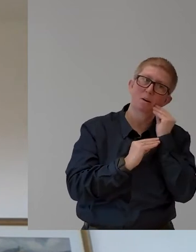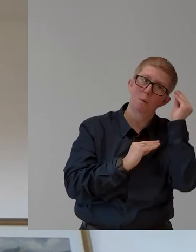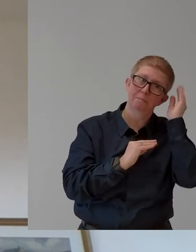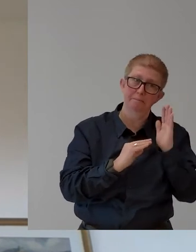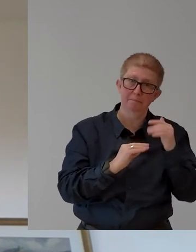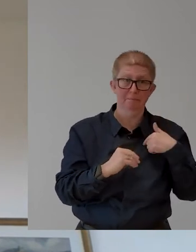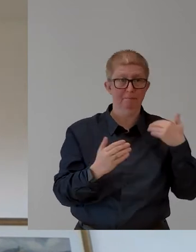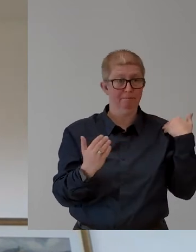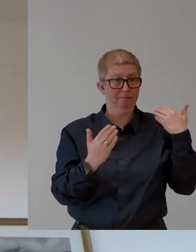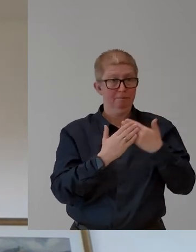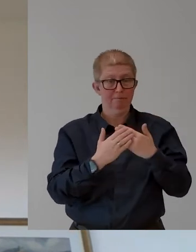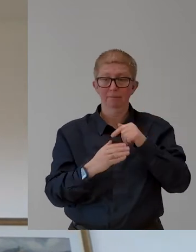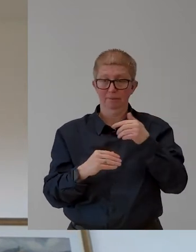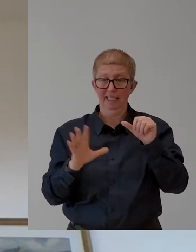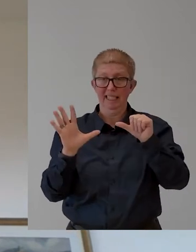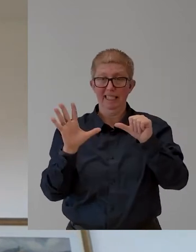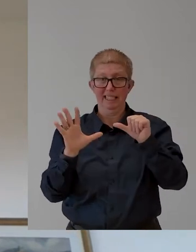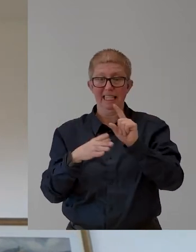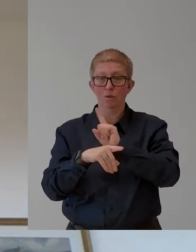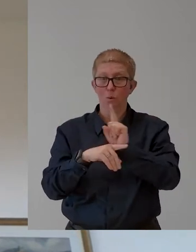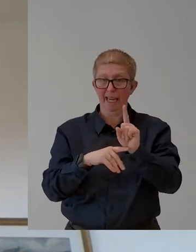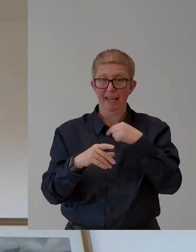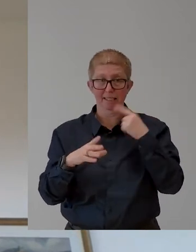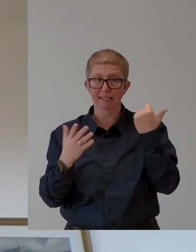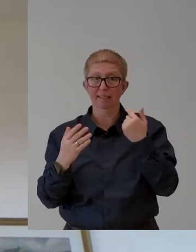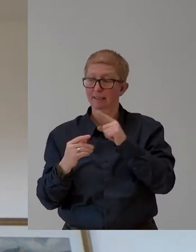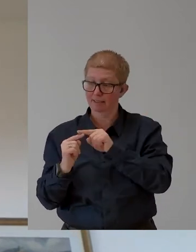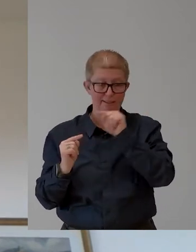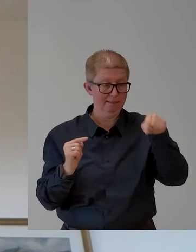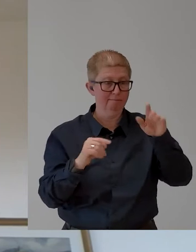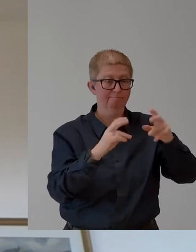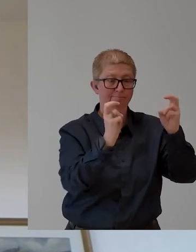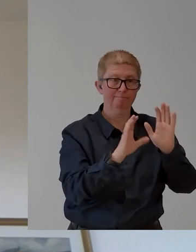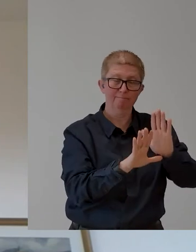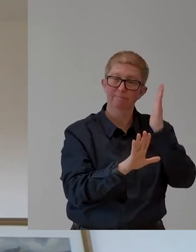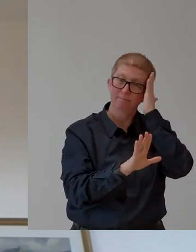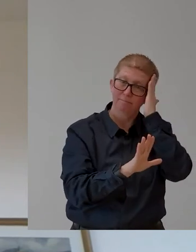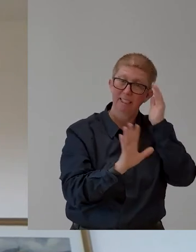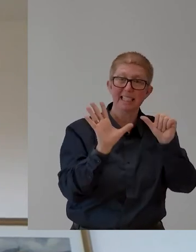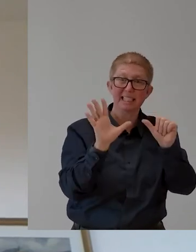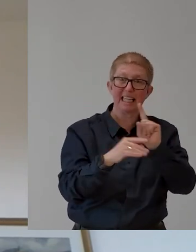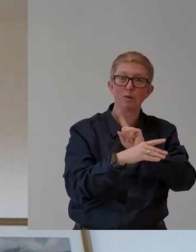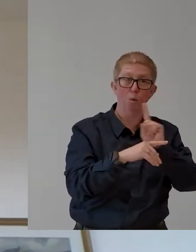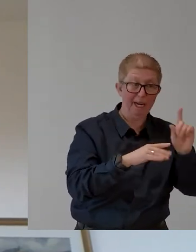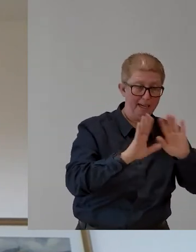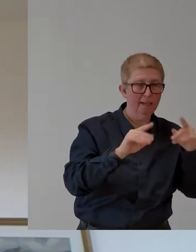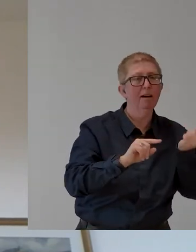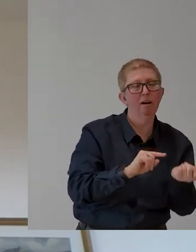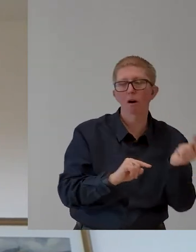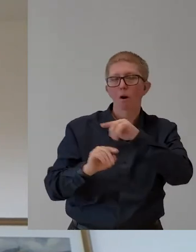So psychologically, all of us are, like, struggling a little bit because of the separation from our